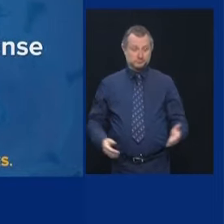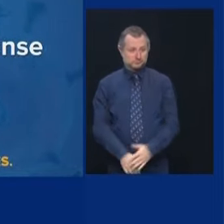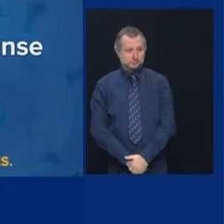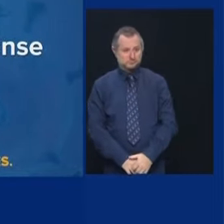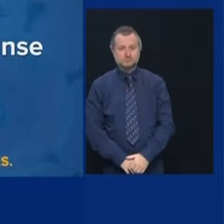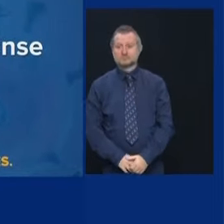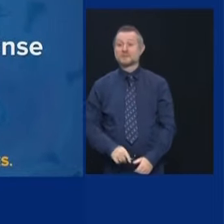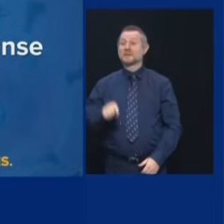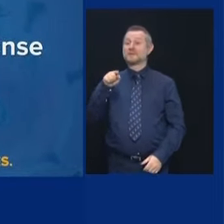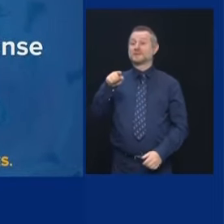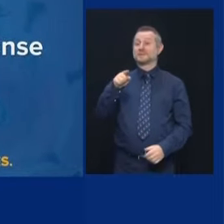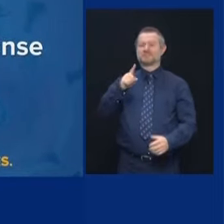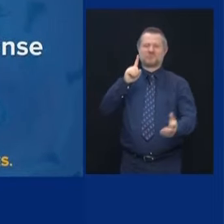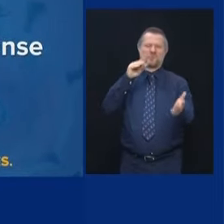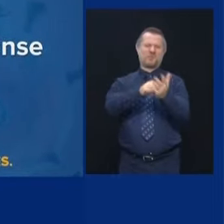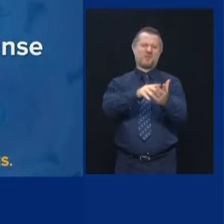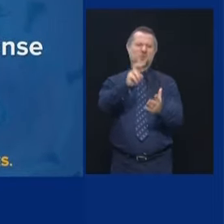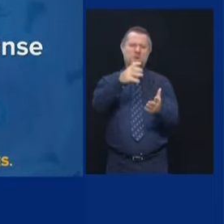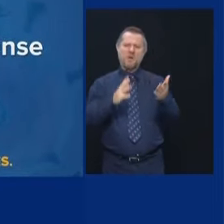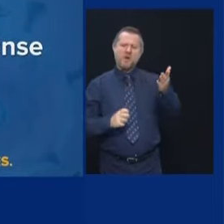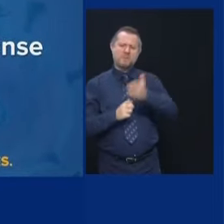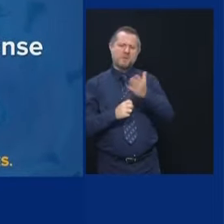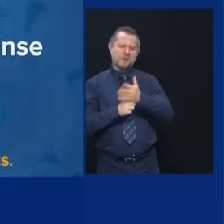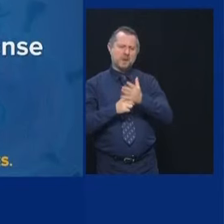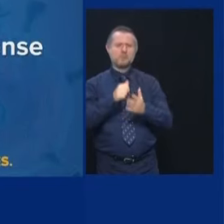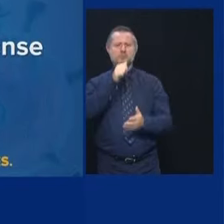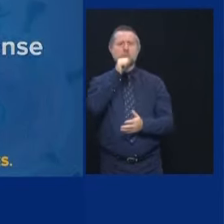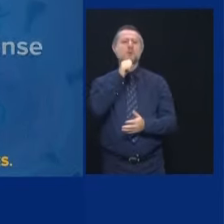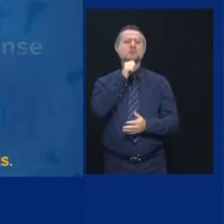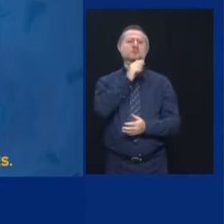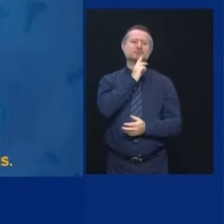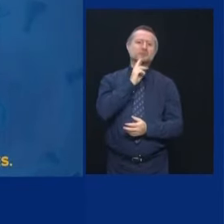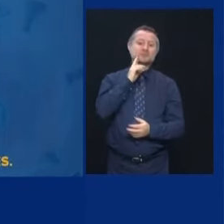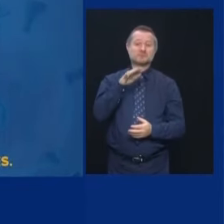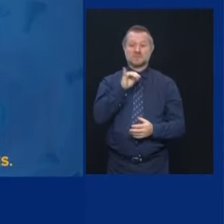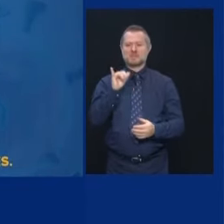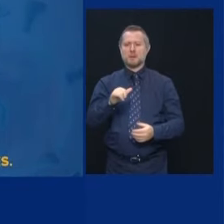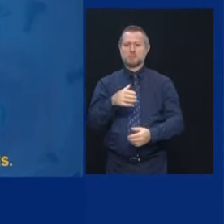1,200 enforcement actions just on bars and restaurants. That's enforcement.